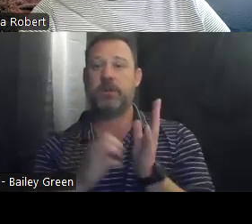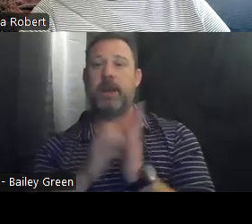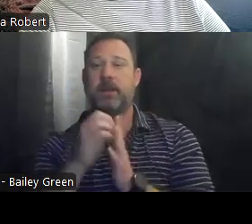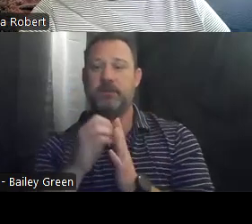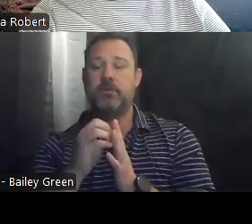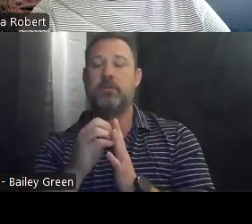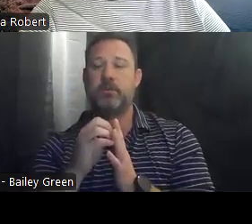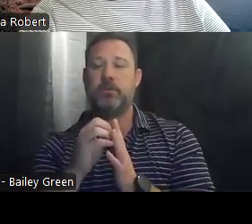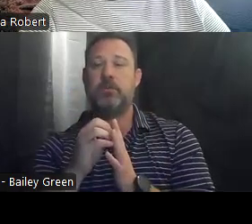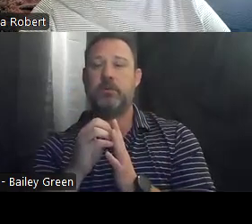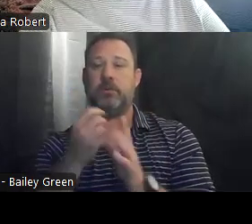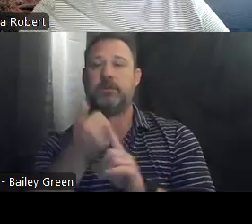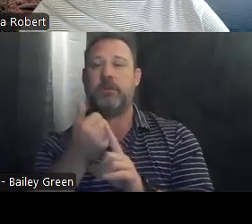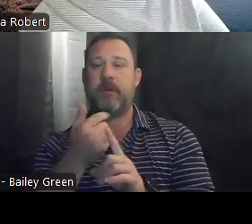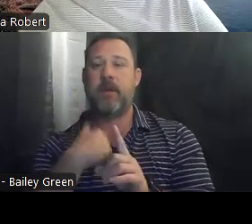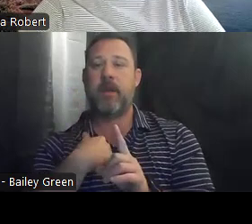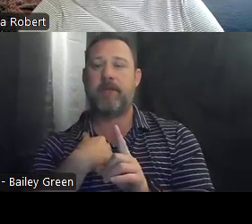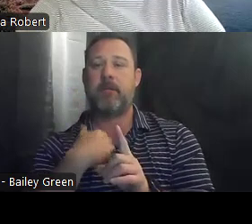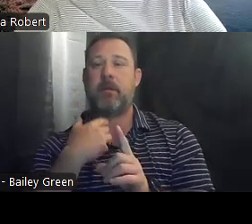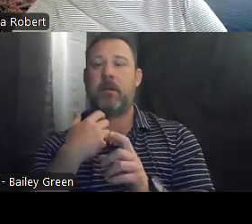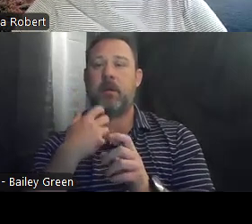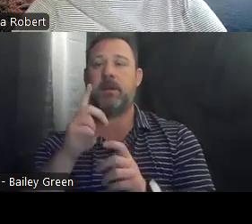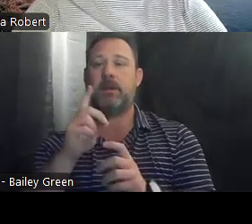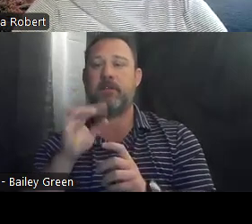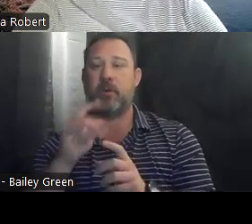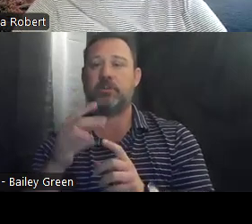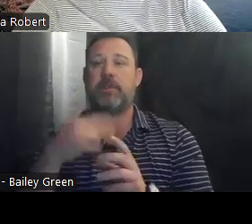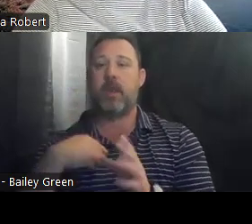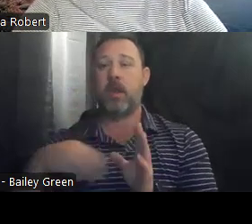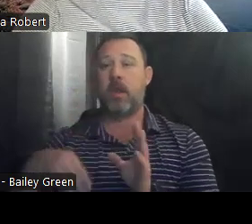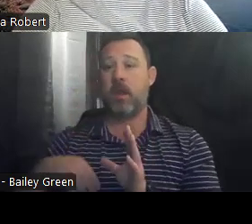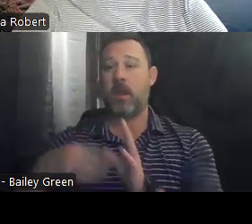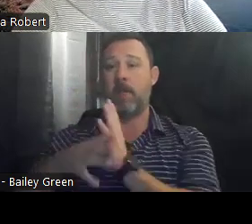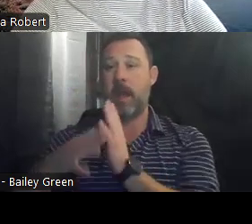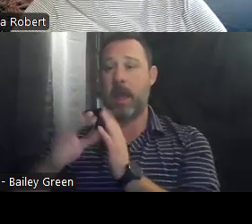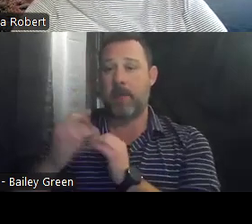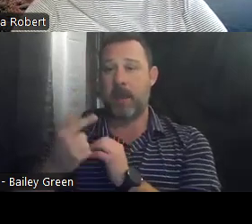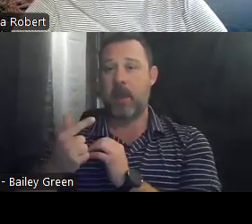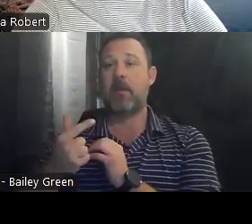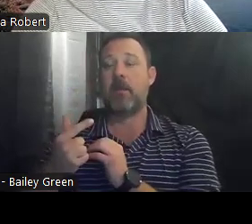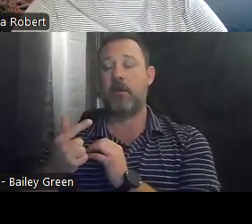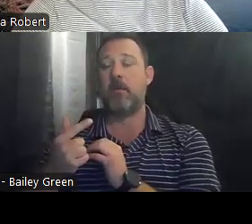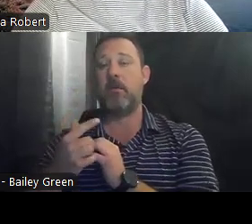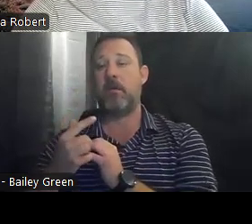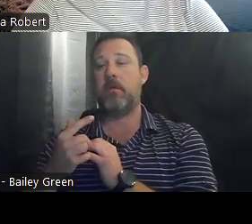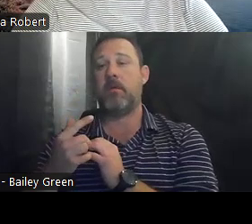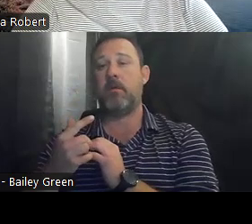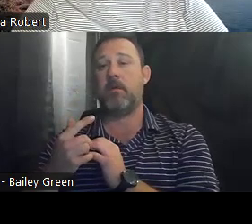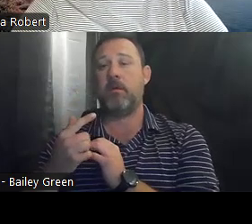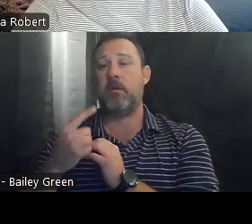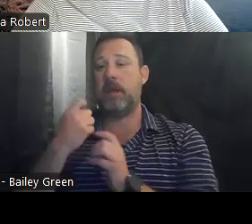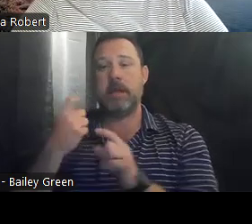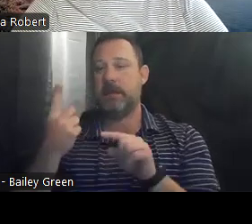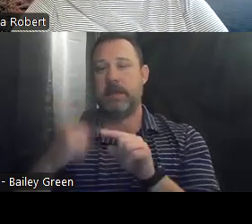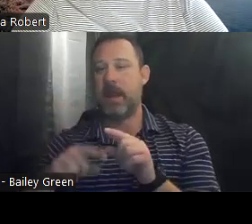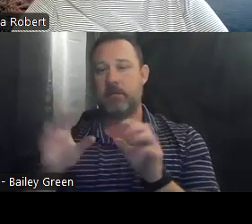has a diversion in that colostomy bag that helps him relieve himself because he can't